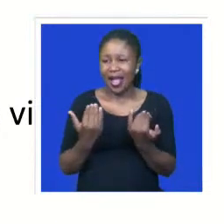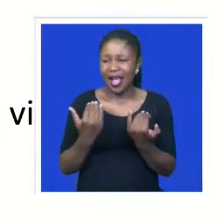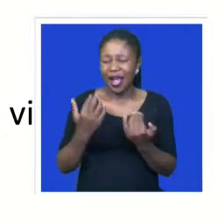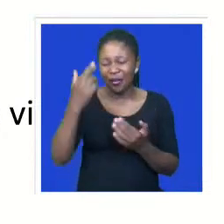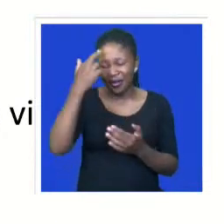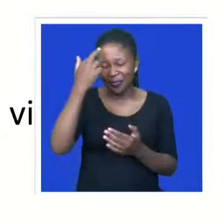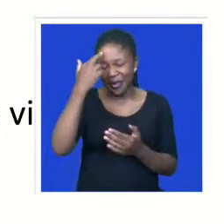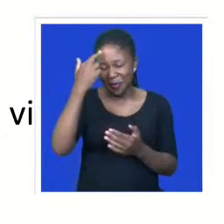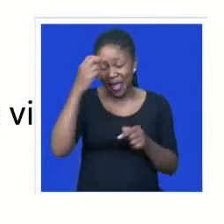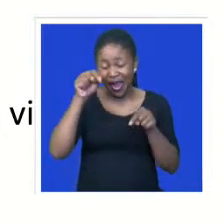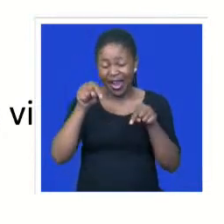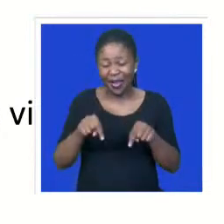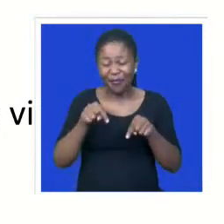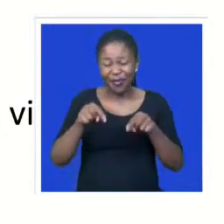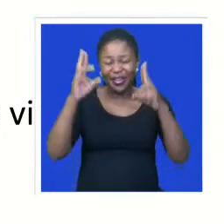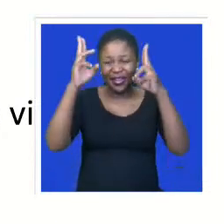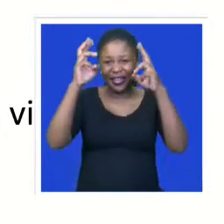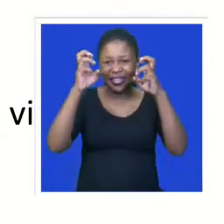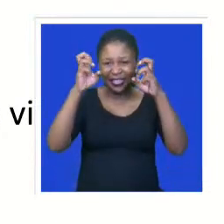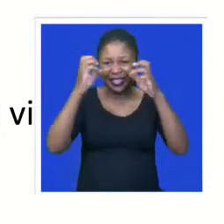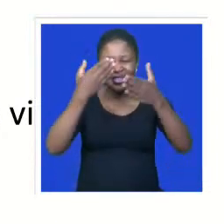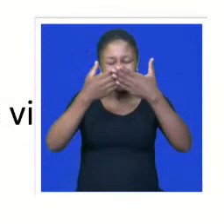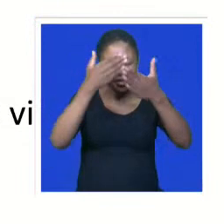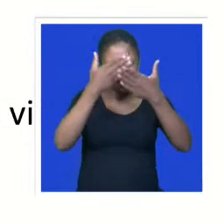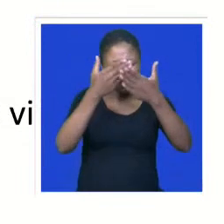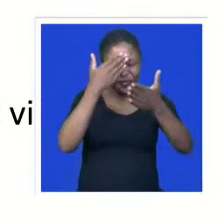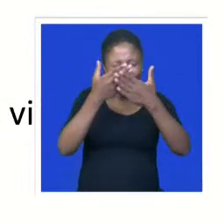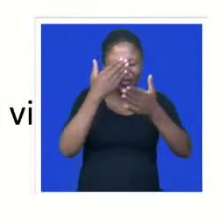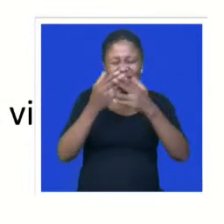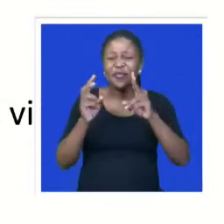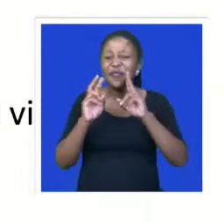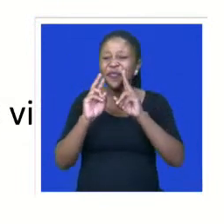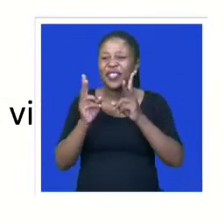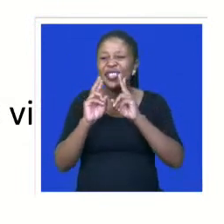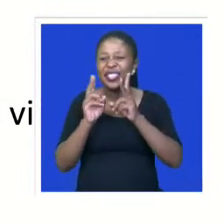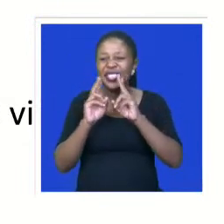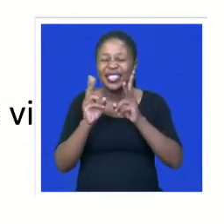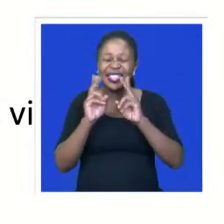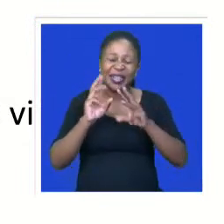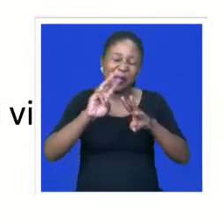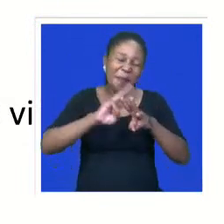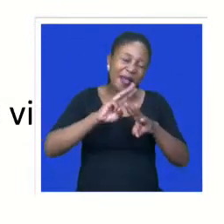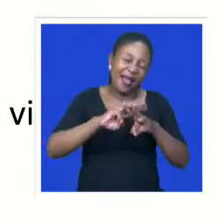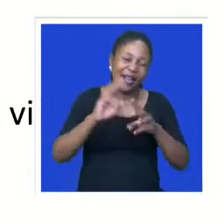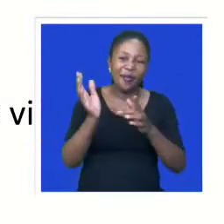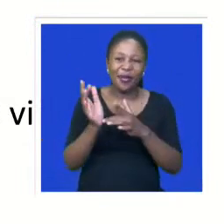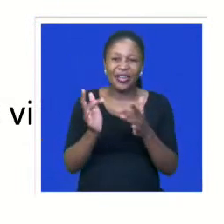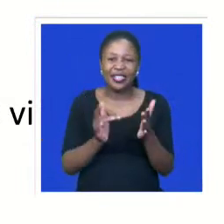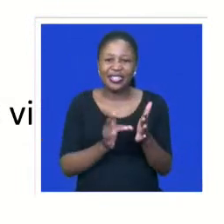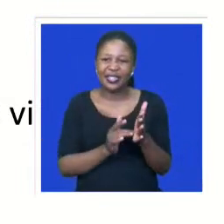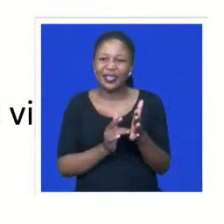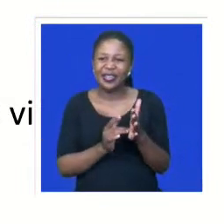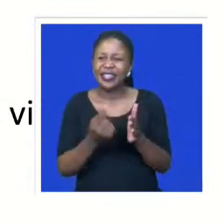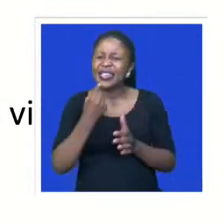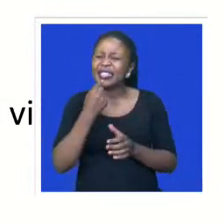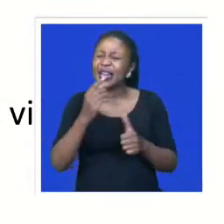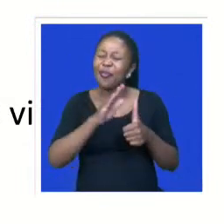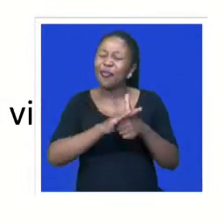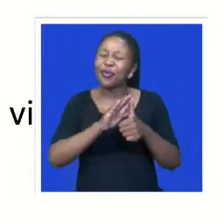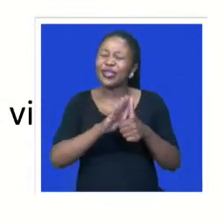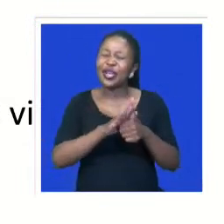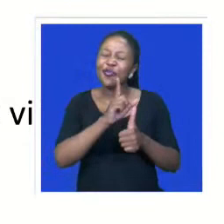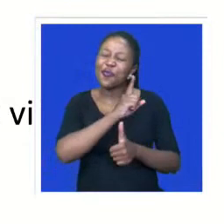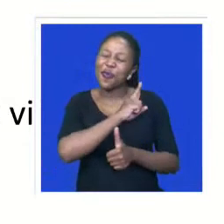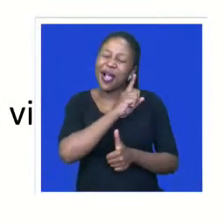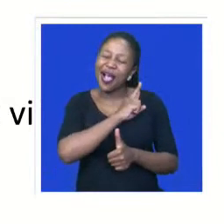Mary's visit to Elizabeth. We have learned about the importance of Mary's visit. We have outlined the Magnificat. We